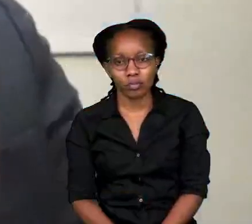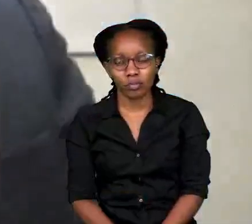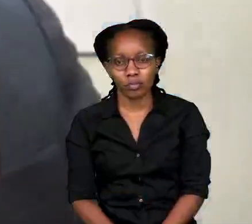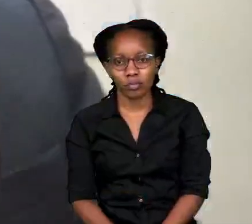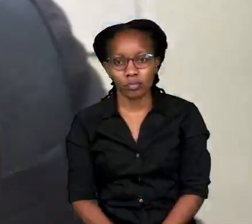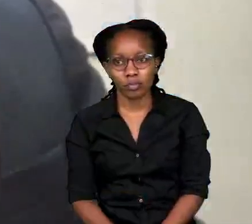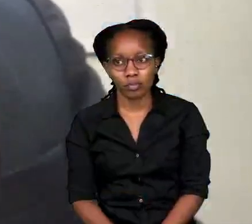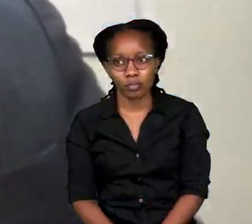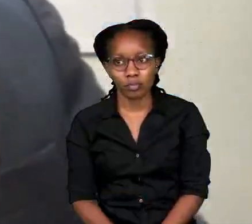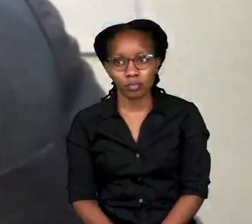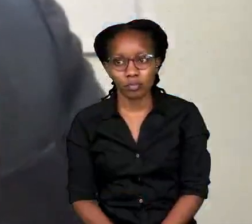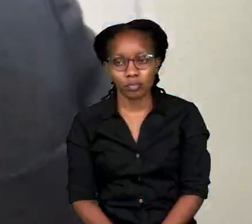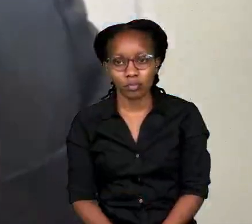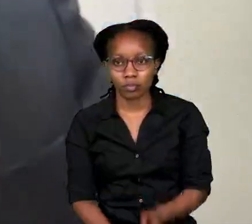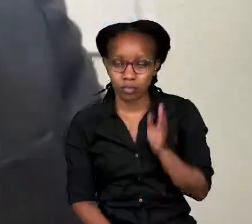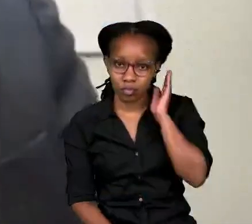Yeah,